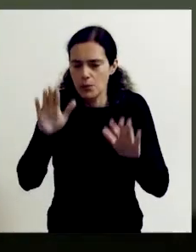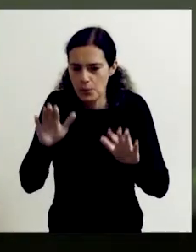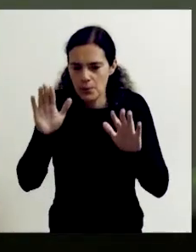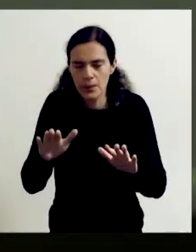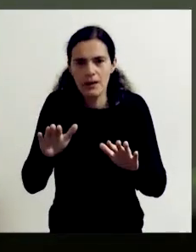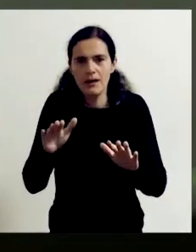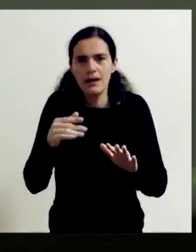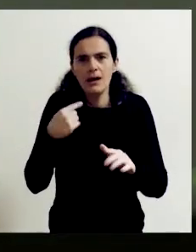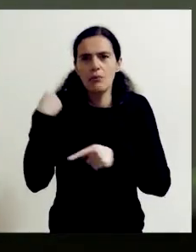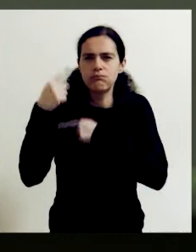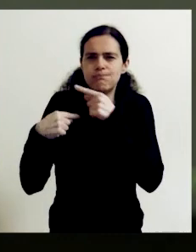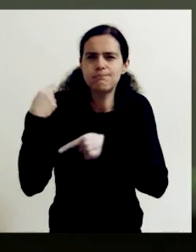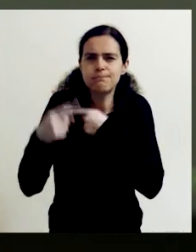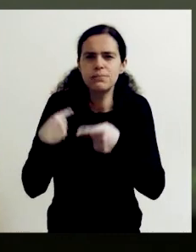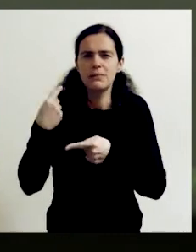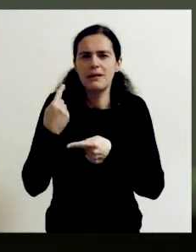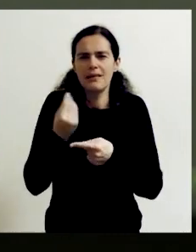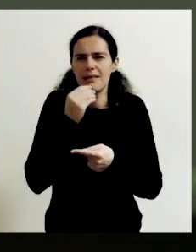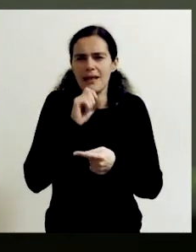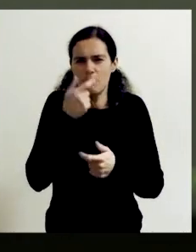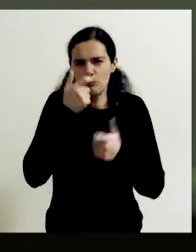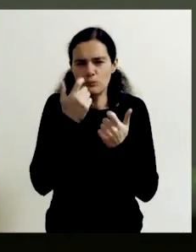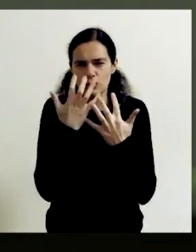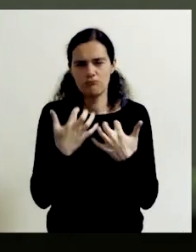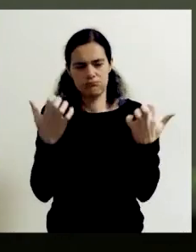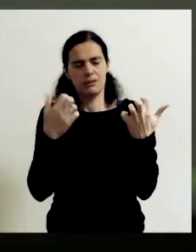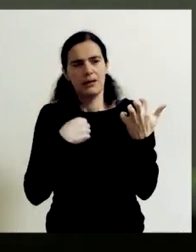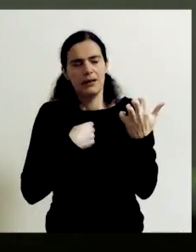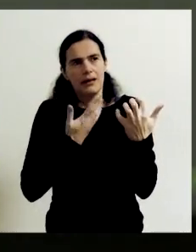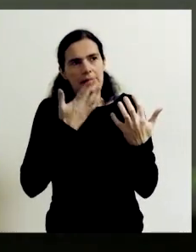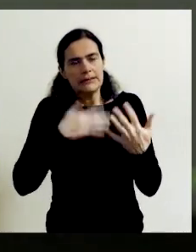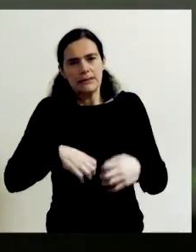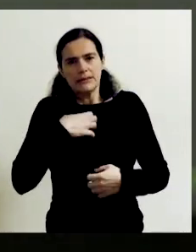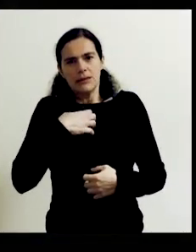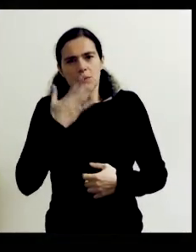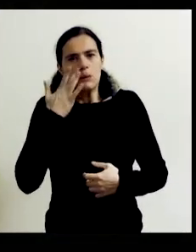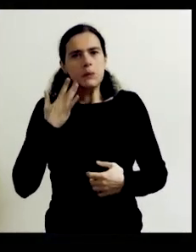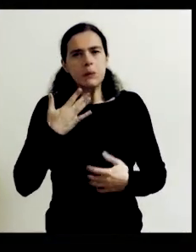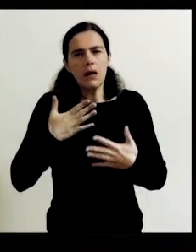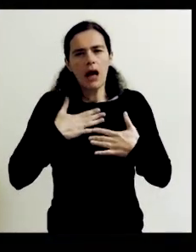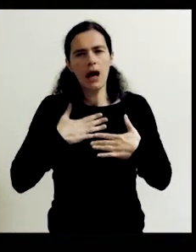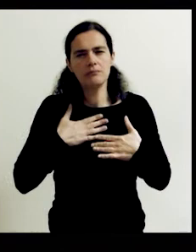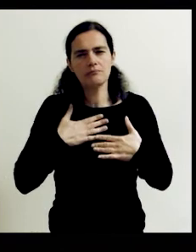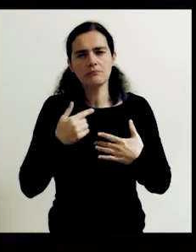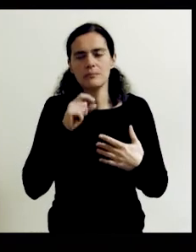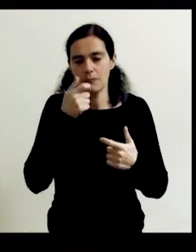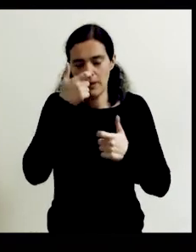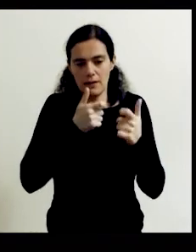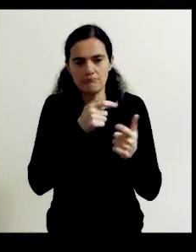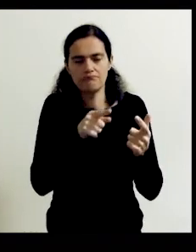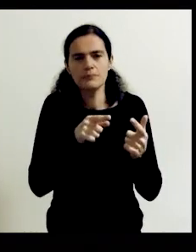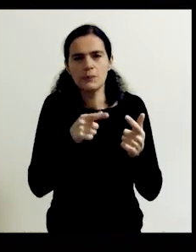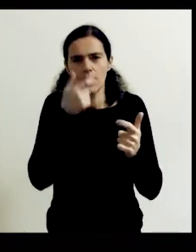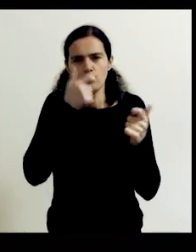almost cult-like, ritualistic, like cathartic. And by cathartic, I mean by, again, bringing